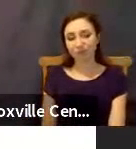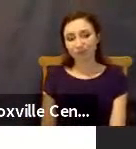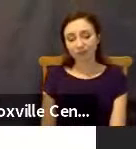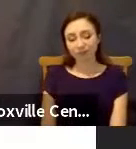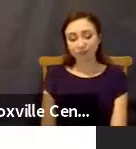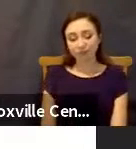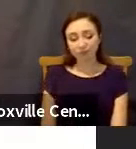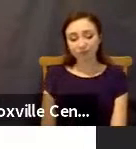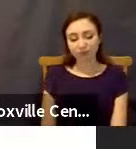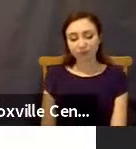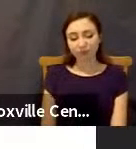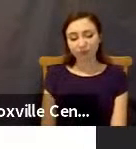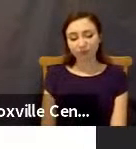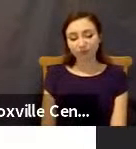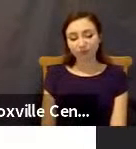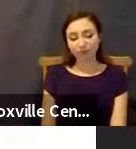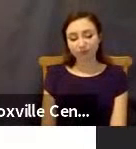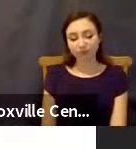So